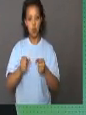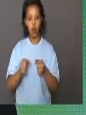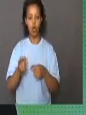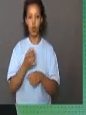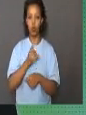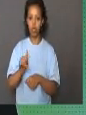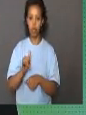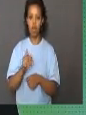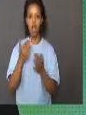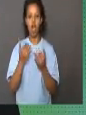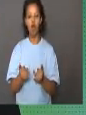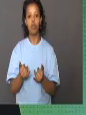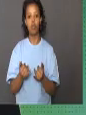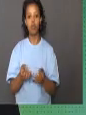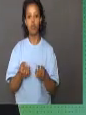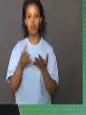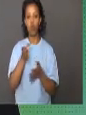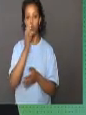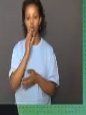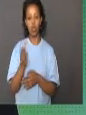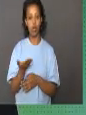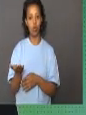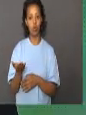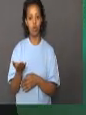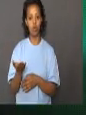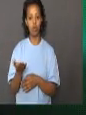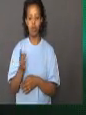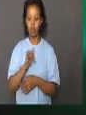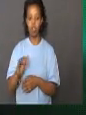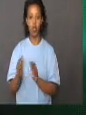beverages are produced in a similar way.